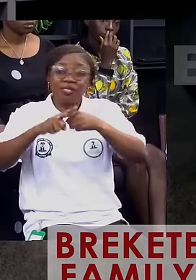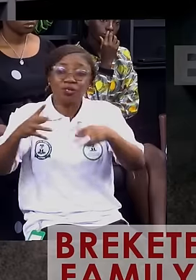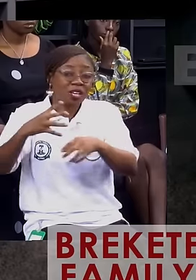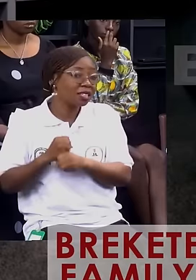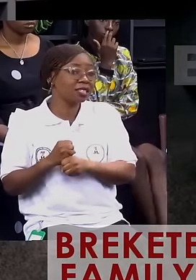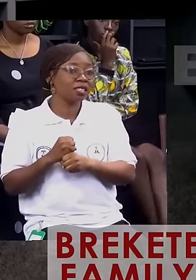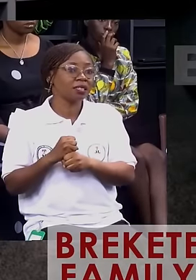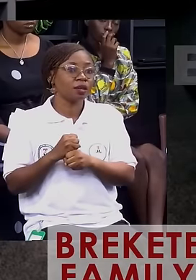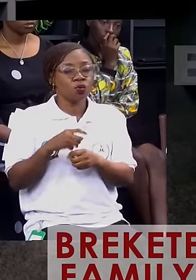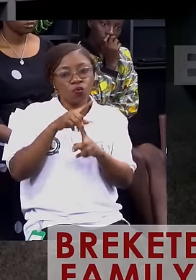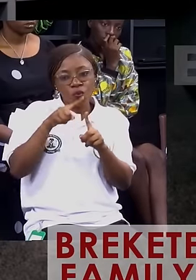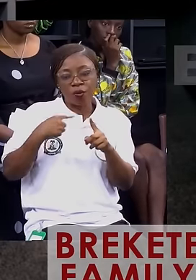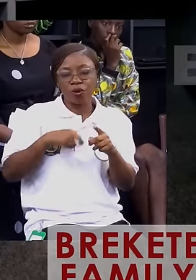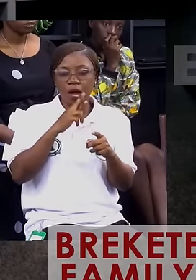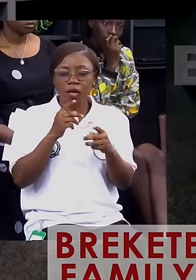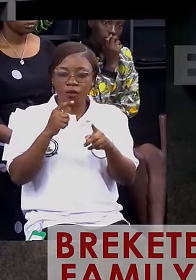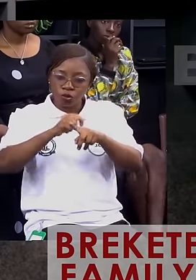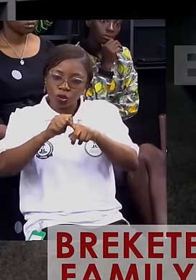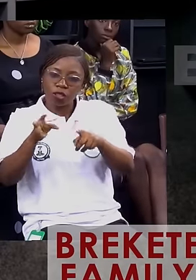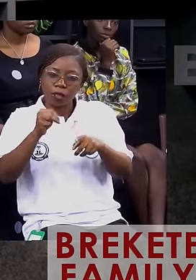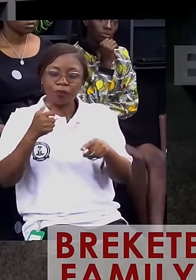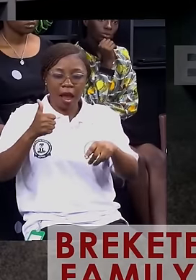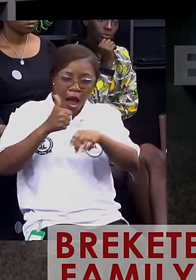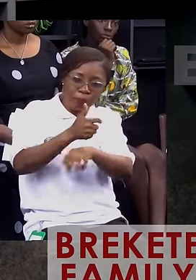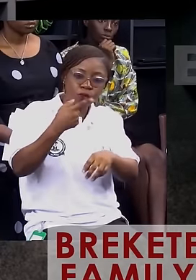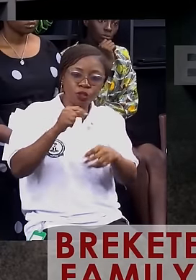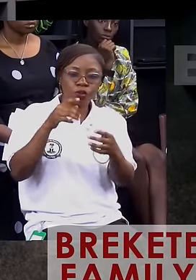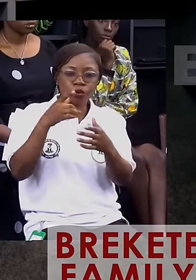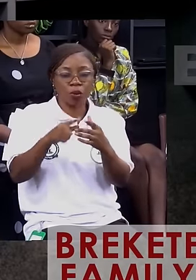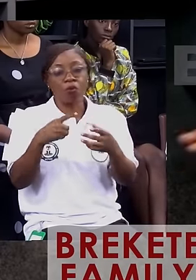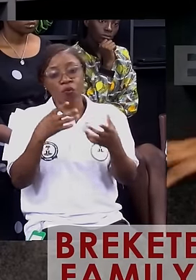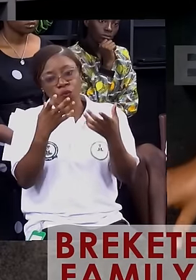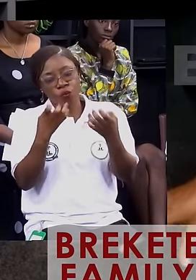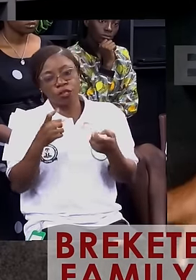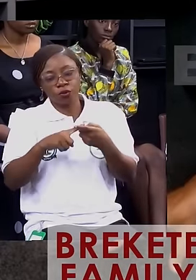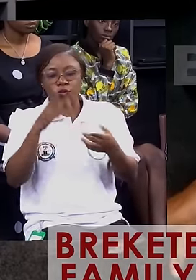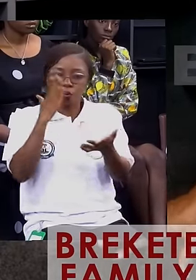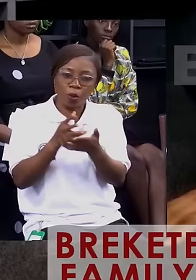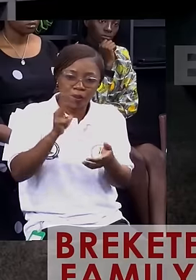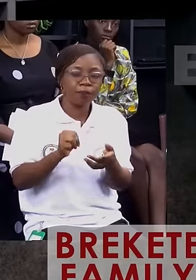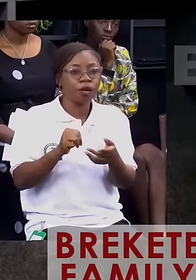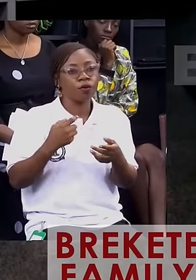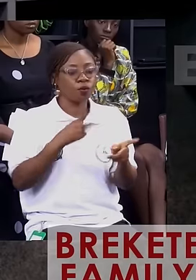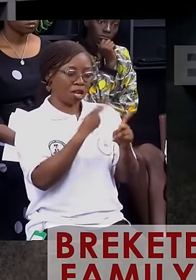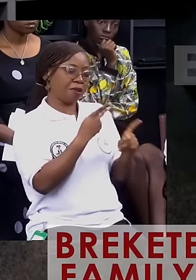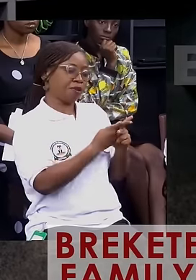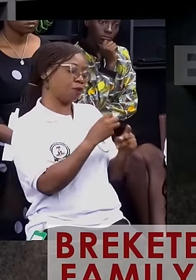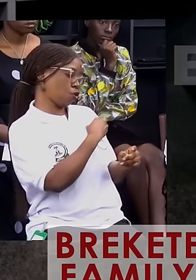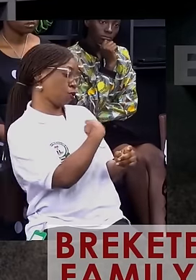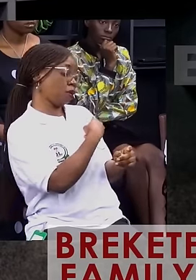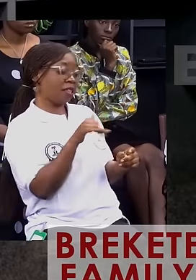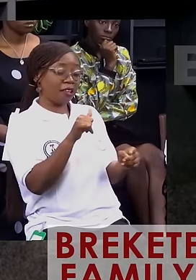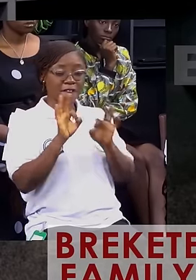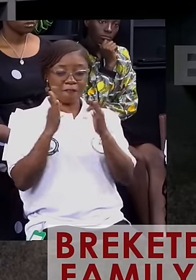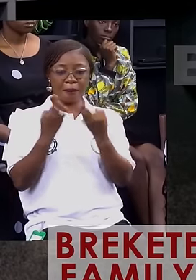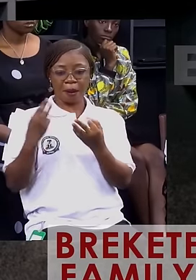when we are treating them, let's say they are abusing the drugs and want to purge them of the medicine, We keep them in the ward. Their family members